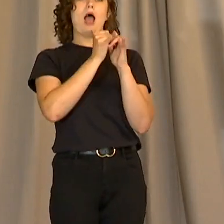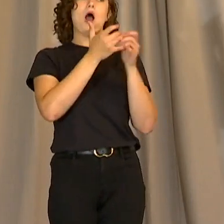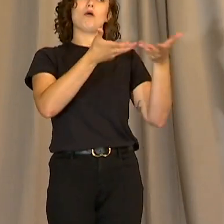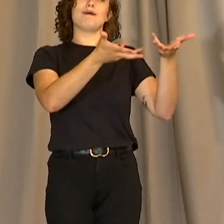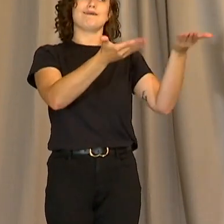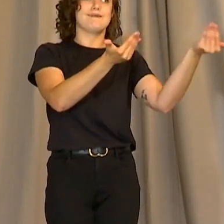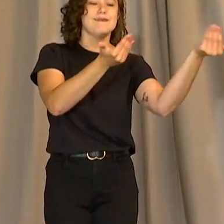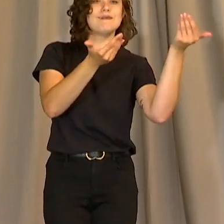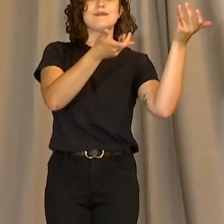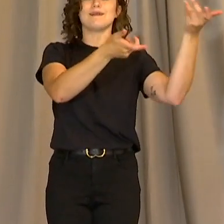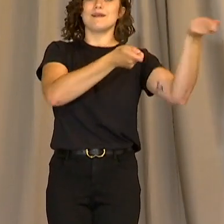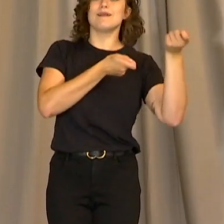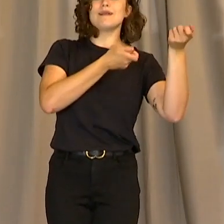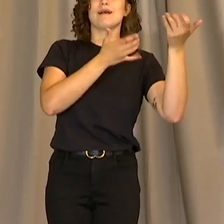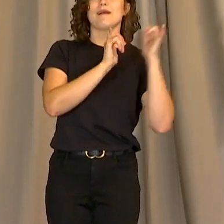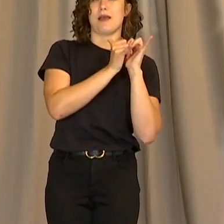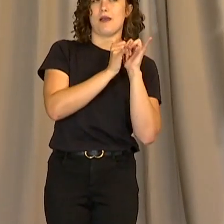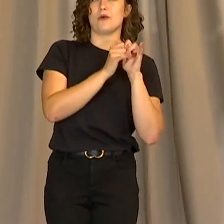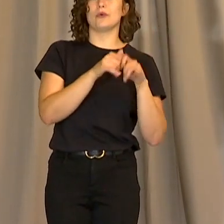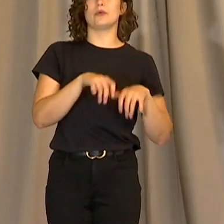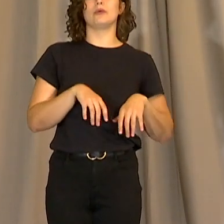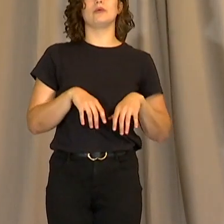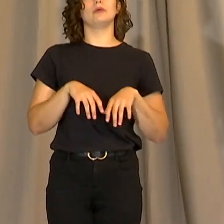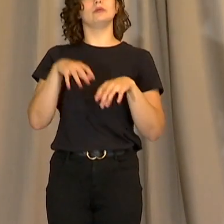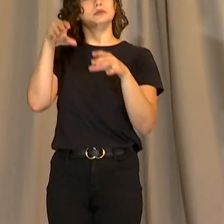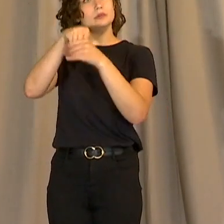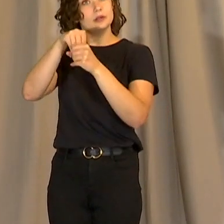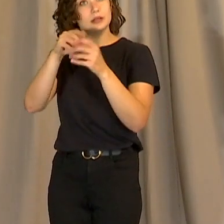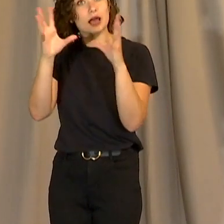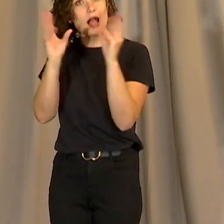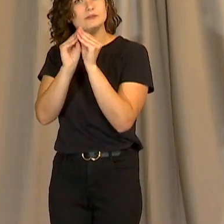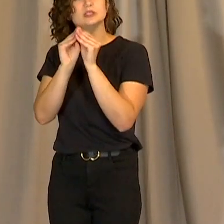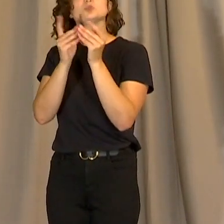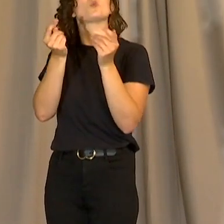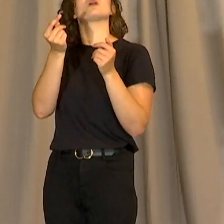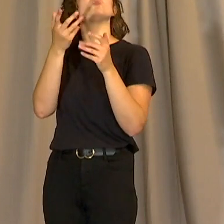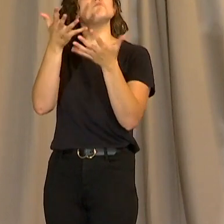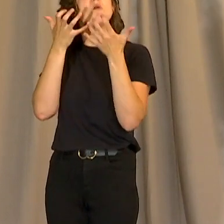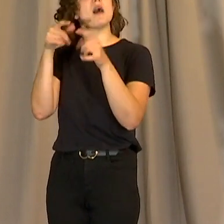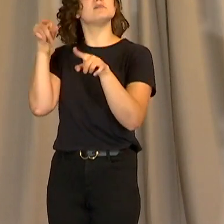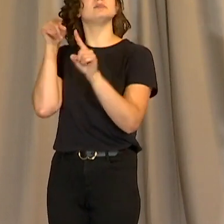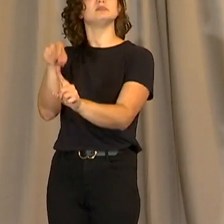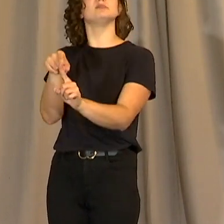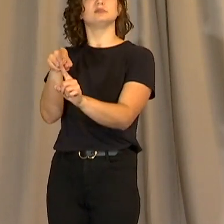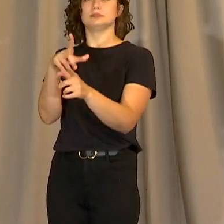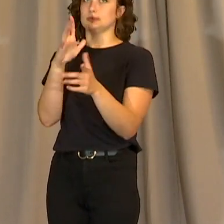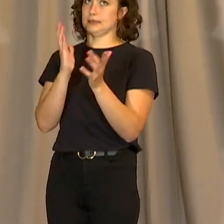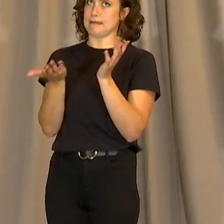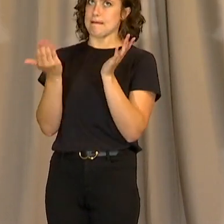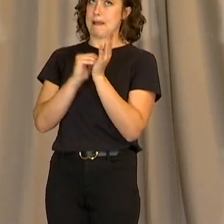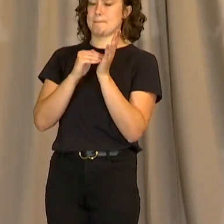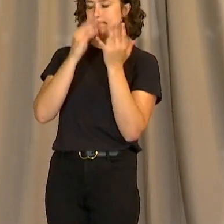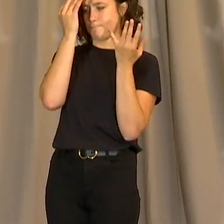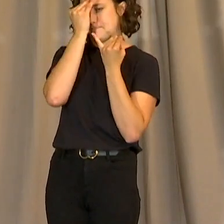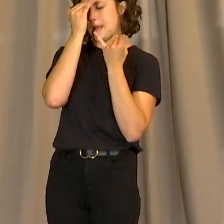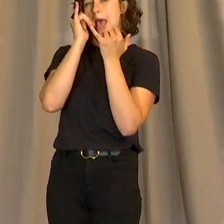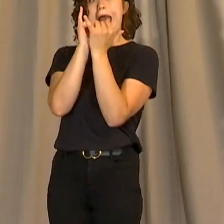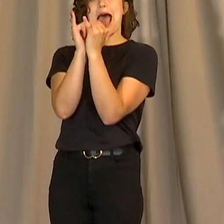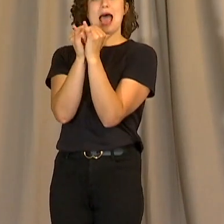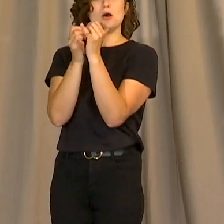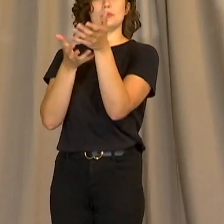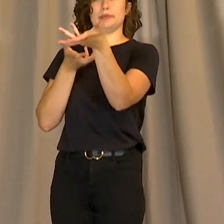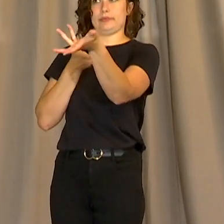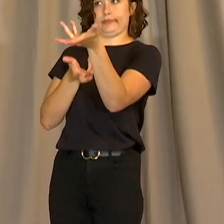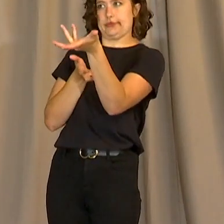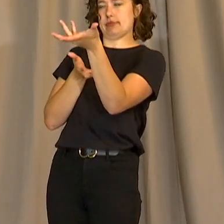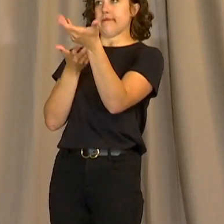have in the conference? And again, is how do we engage? What they want? What